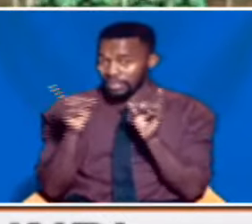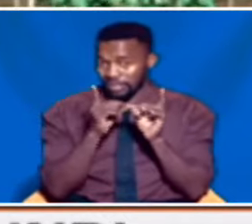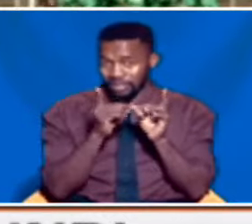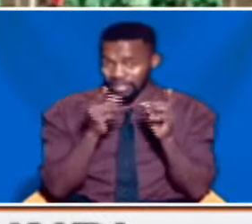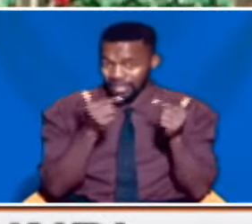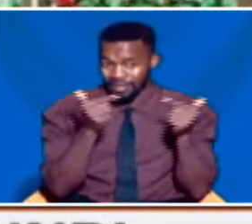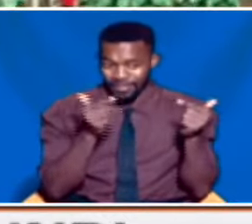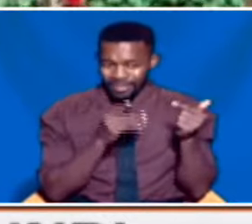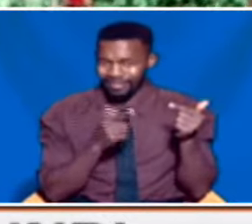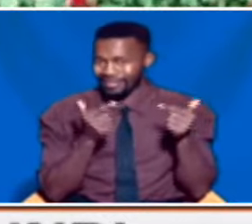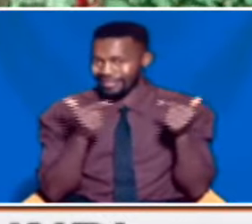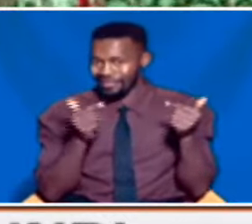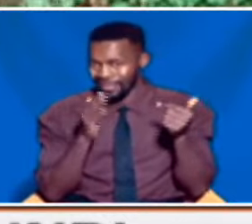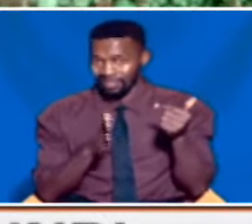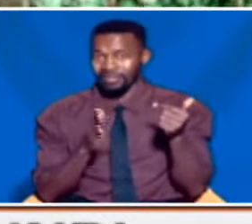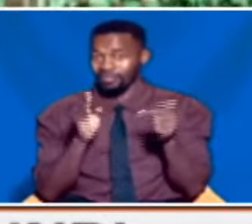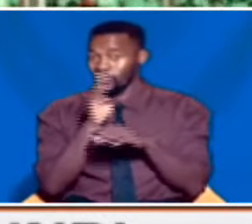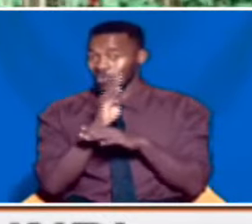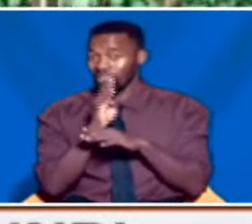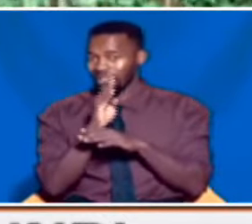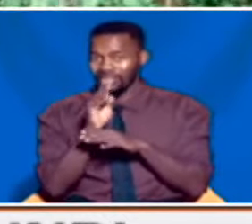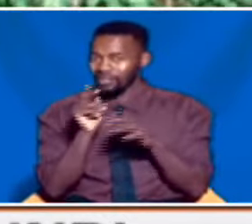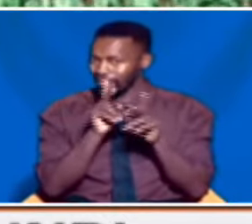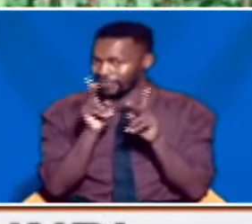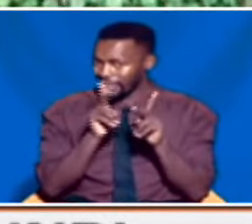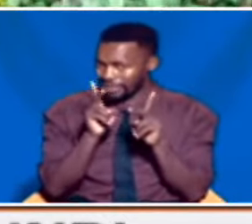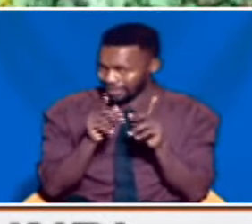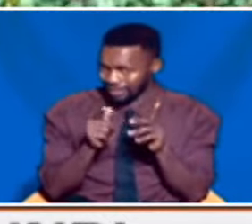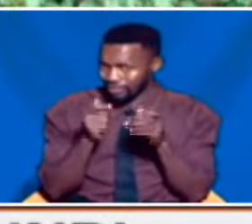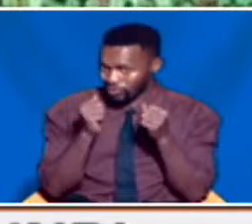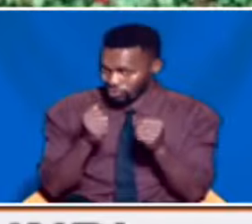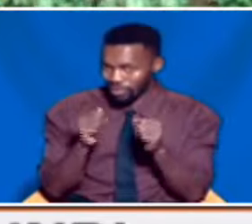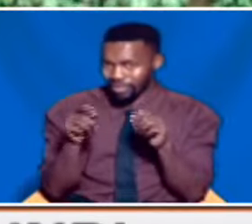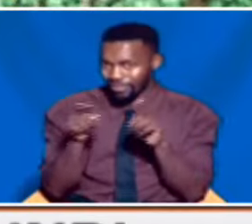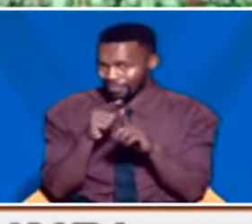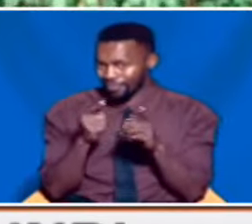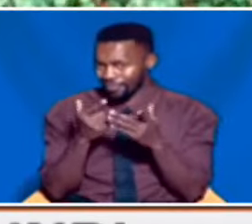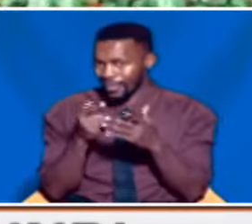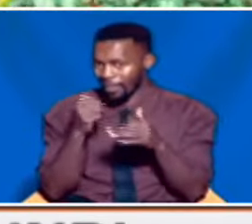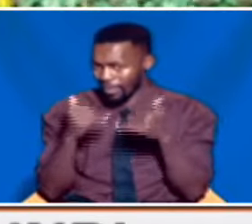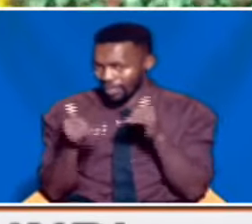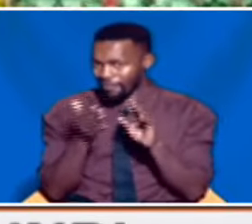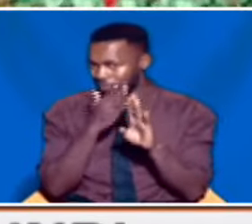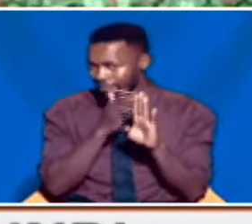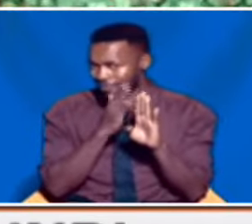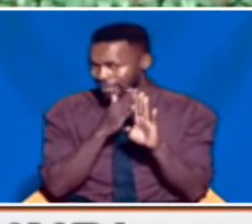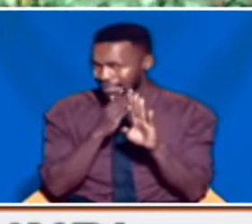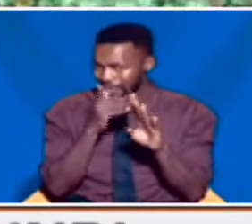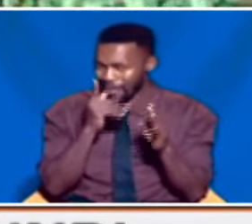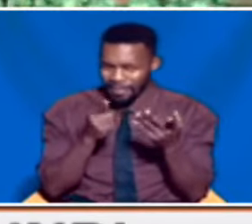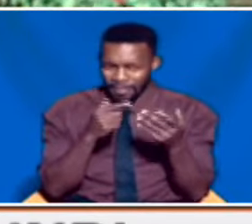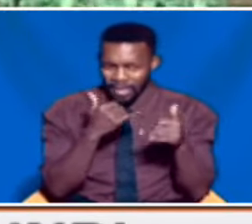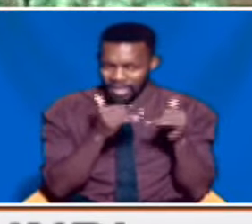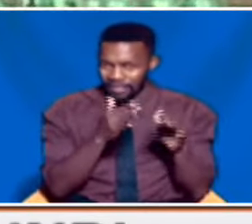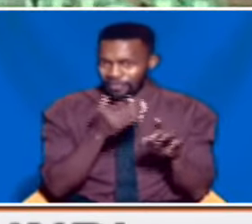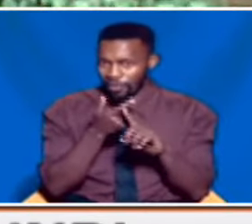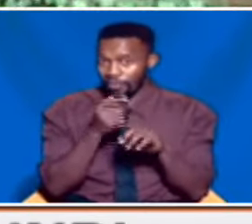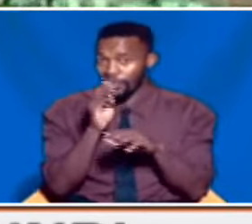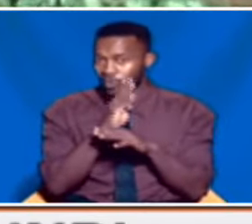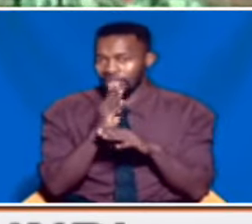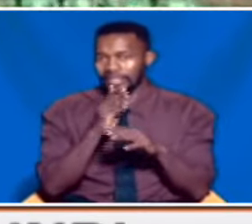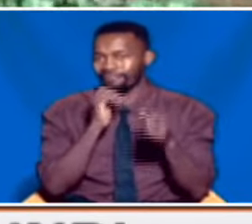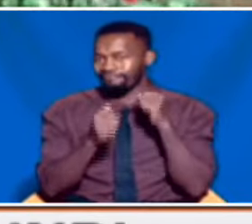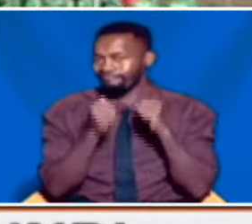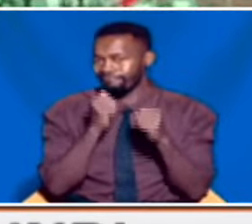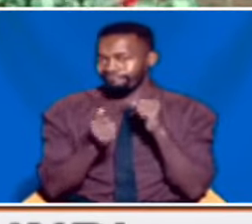has a very strong transition game. They play very fast in the deep. They have very lot of fast players, dribbling players. So therefore,